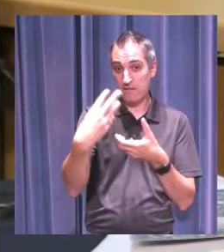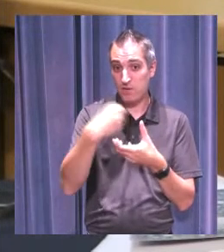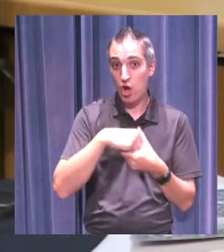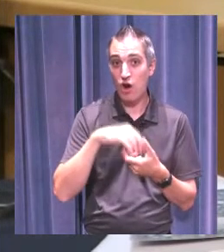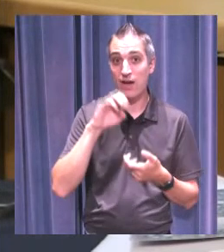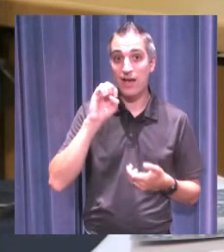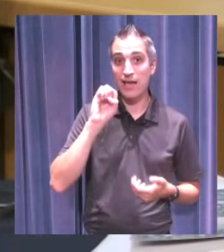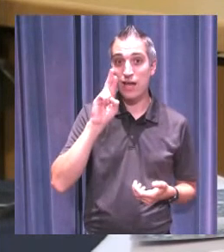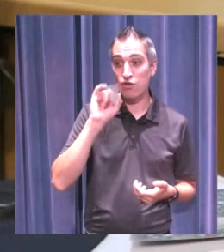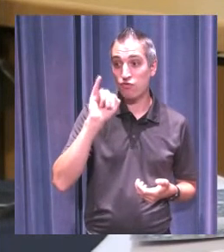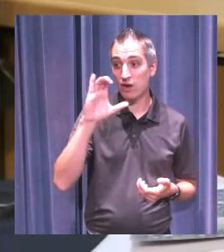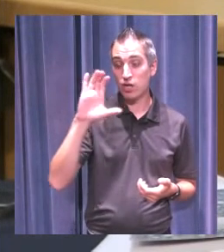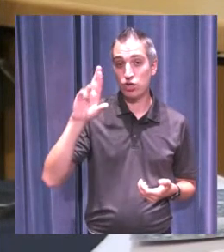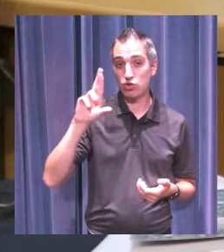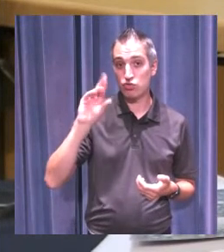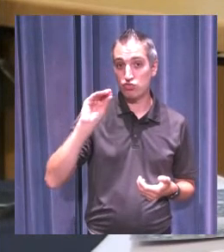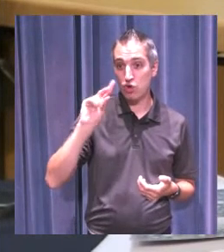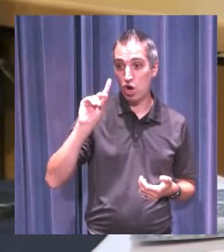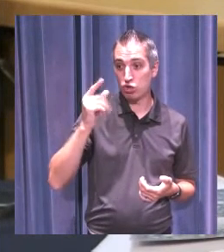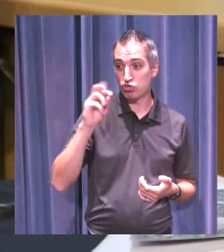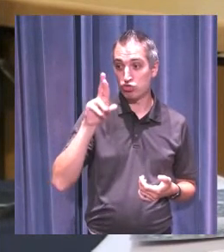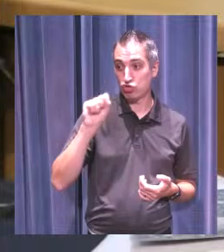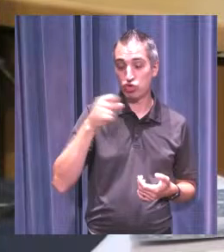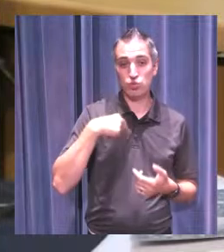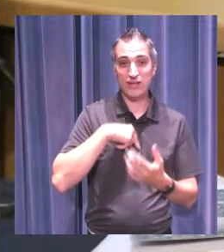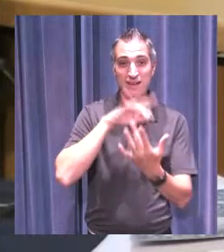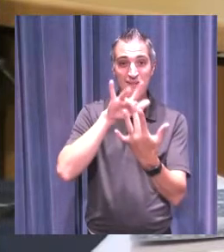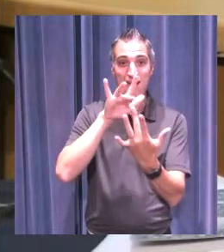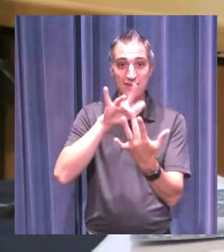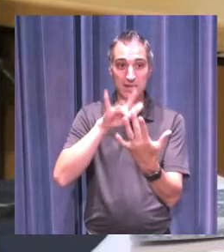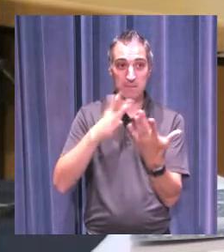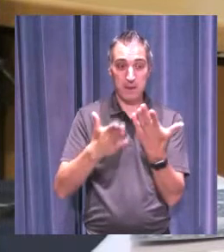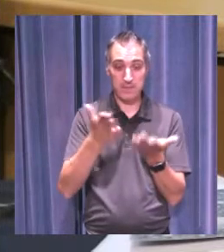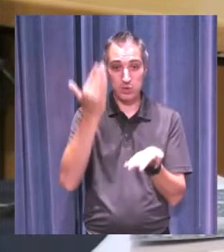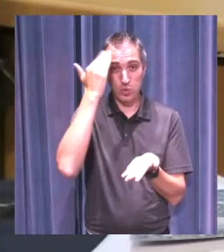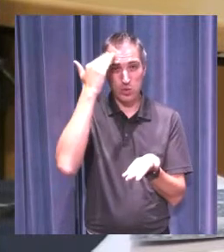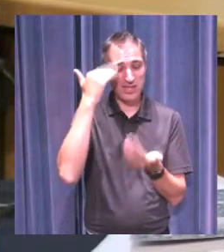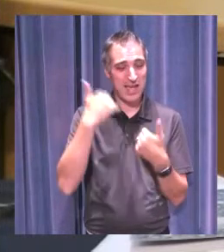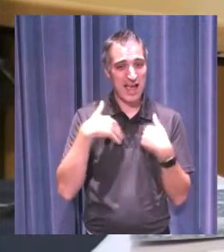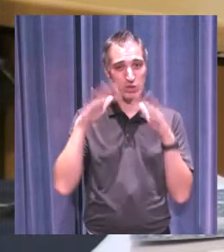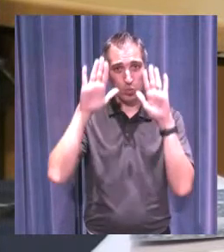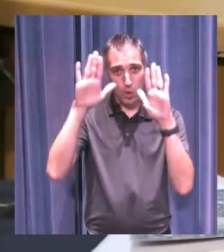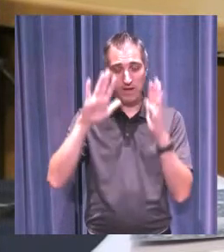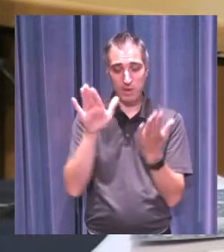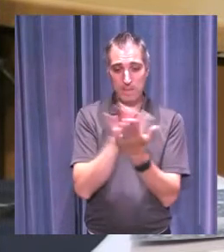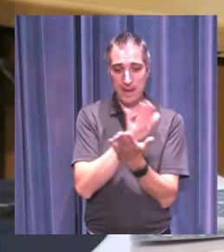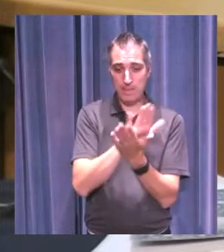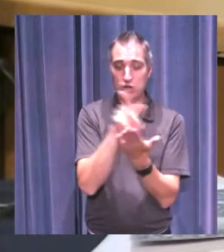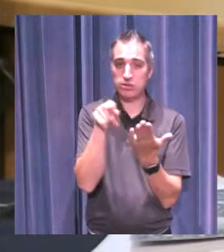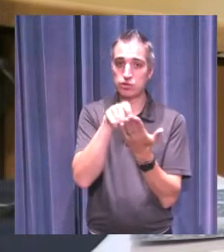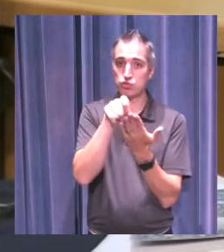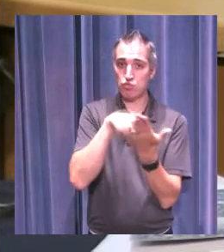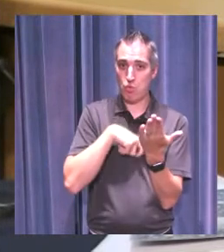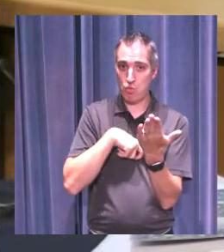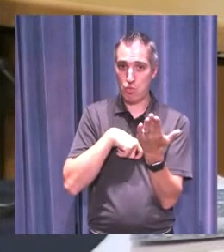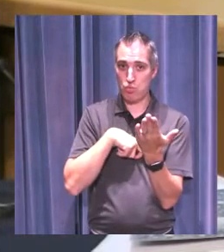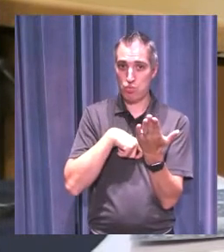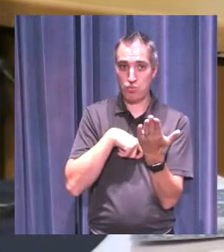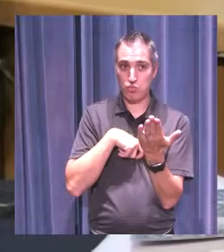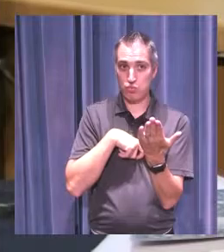Eric Rogers and ask him about this. Absolutely. He's got a wonderful paper he wrote on this.